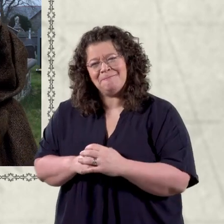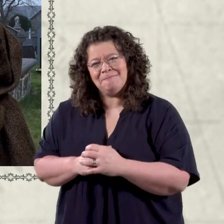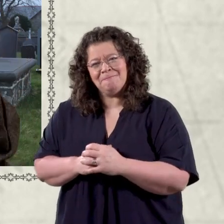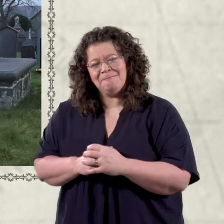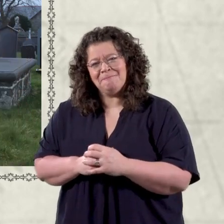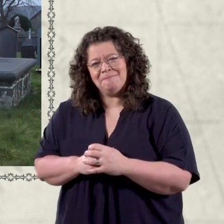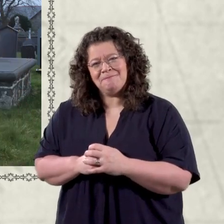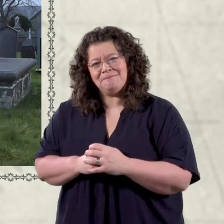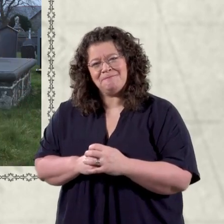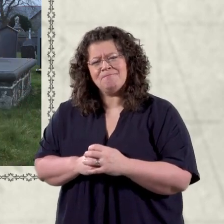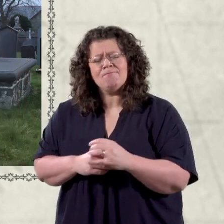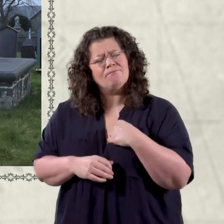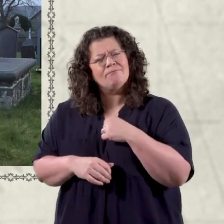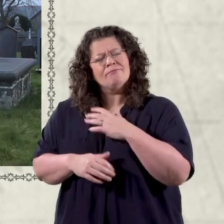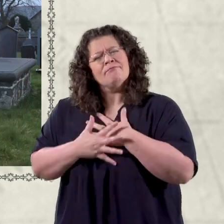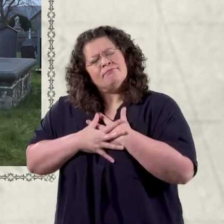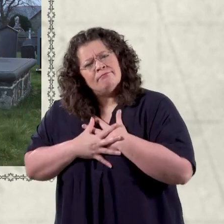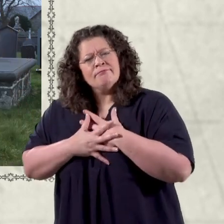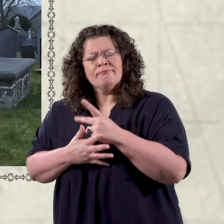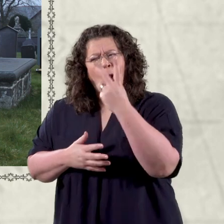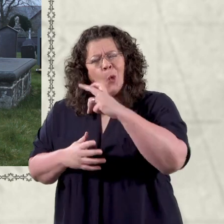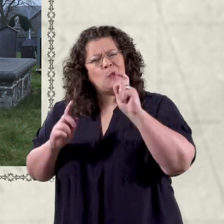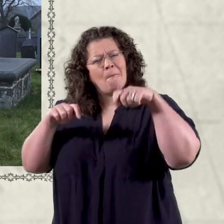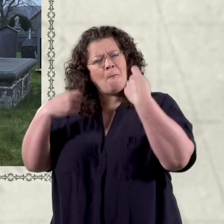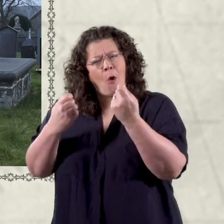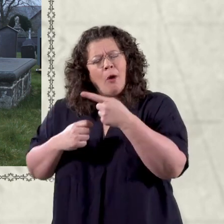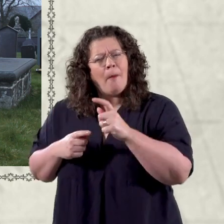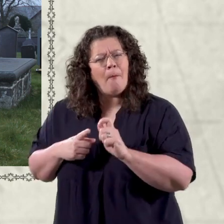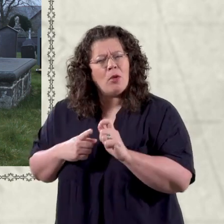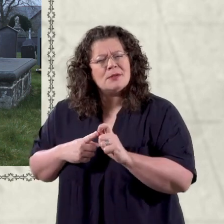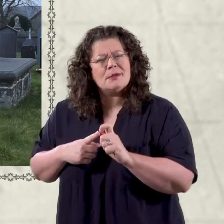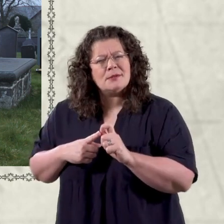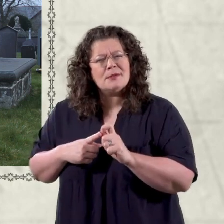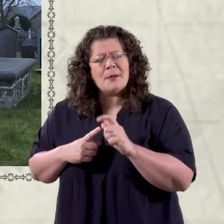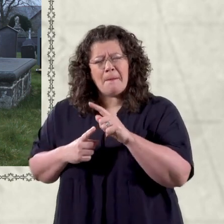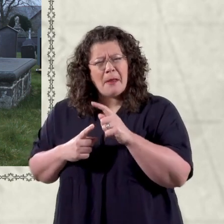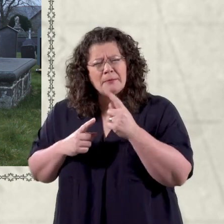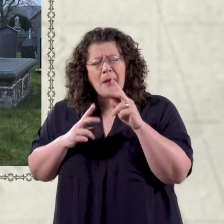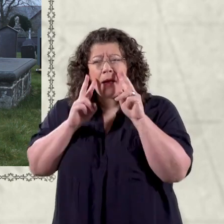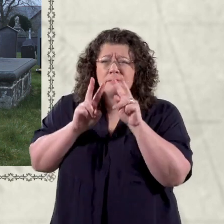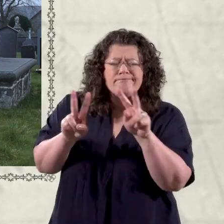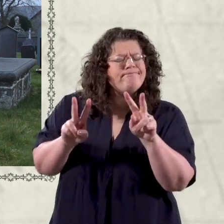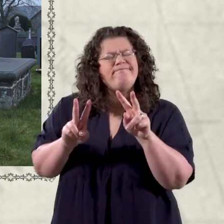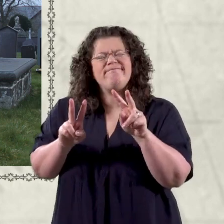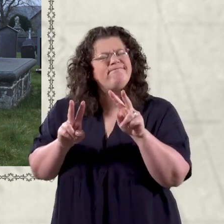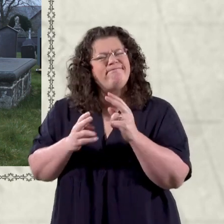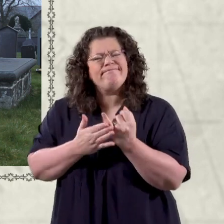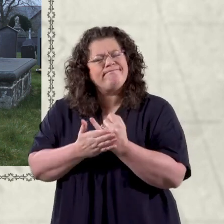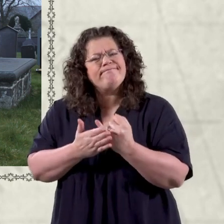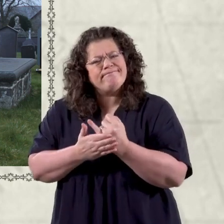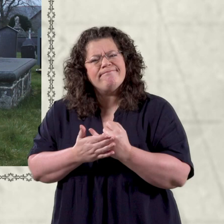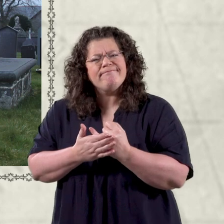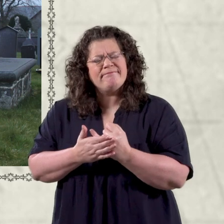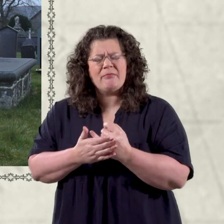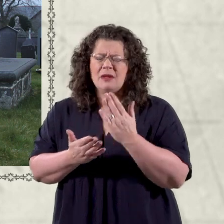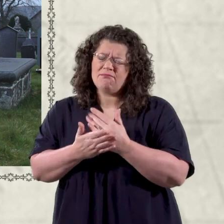est. Oh, I was very fond of the old monk Paulinus, but his eyesight was very bad,